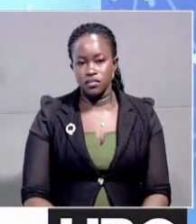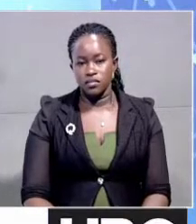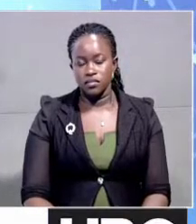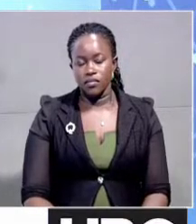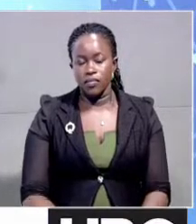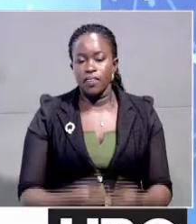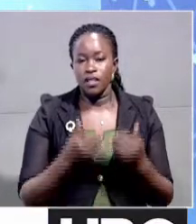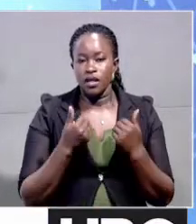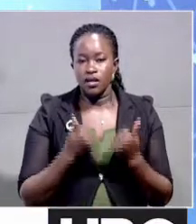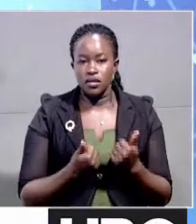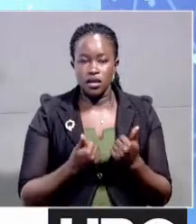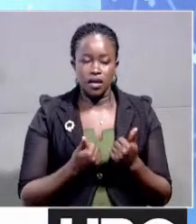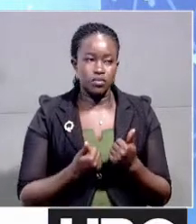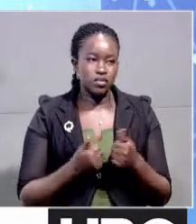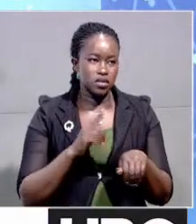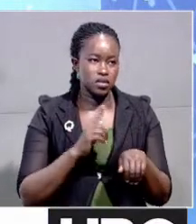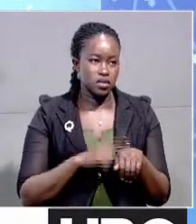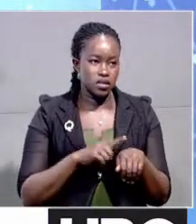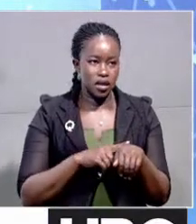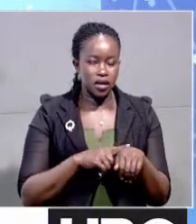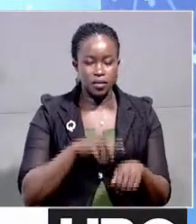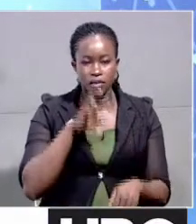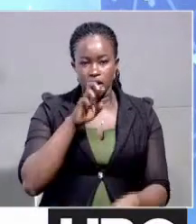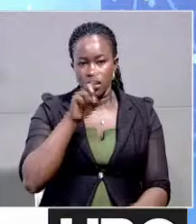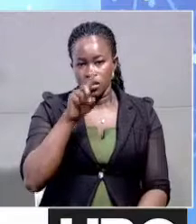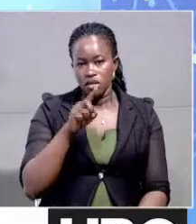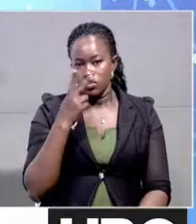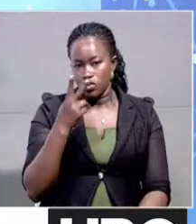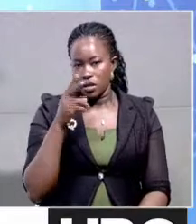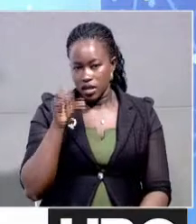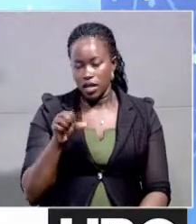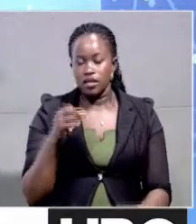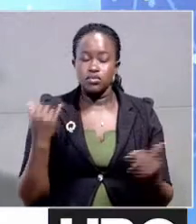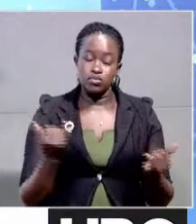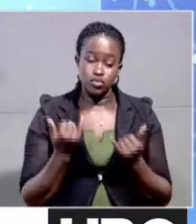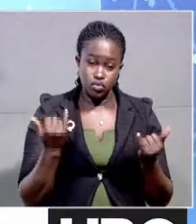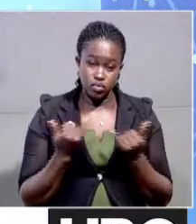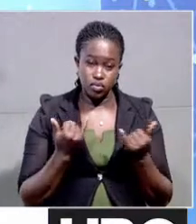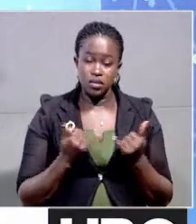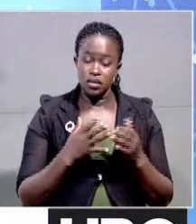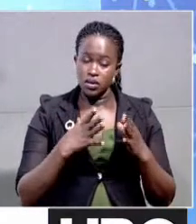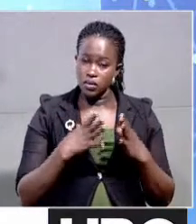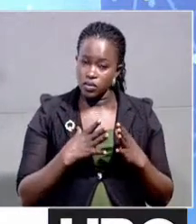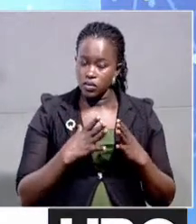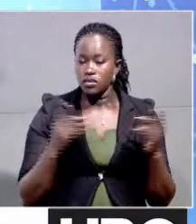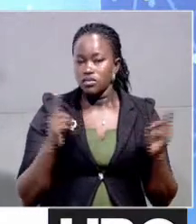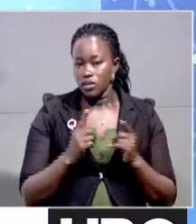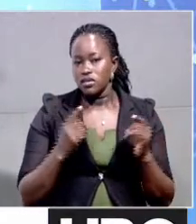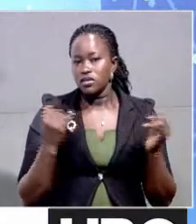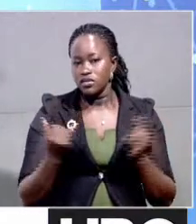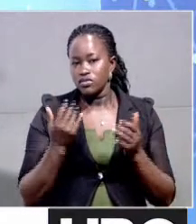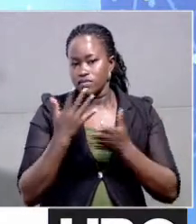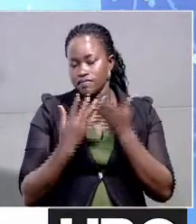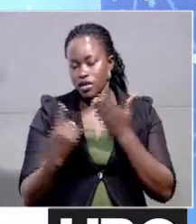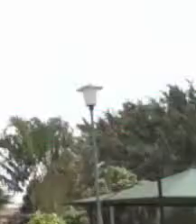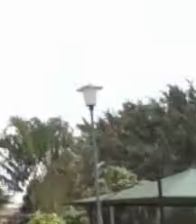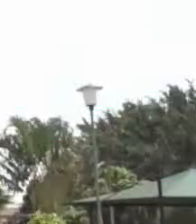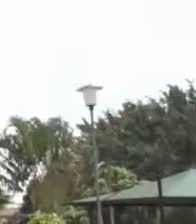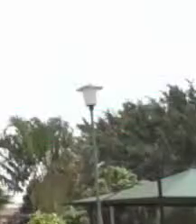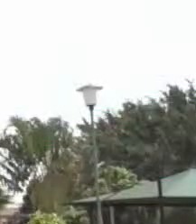It is coming to a 8:30 in the studios of UBC TV. News Tonight will now take a short break, but we'll return with much more. Do stay with